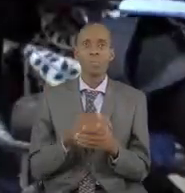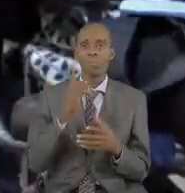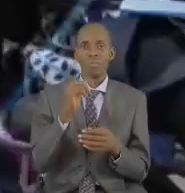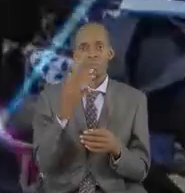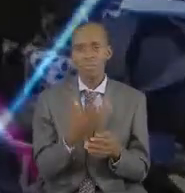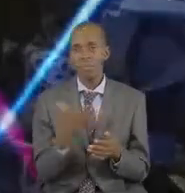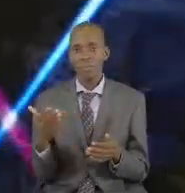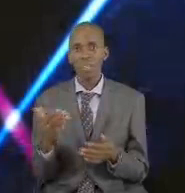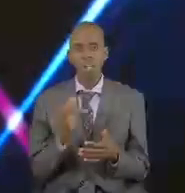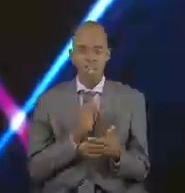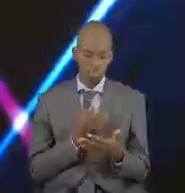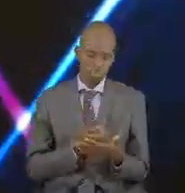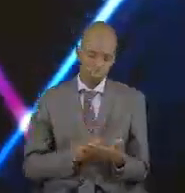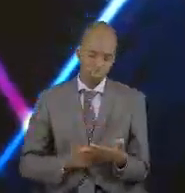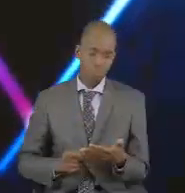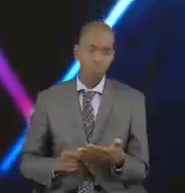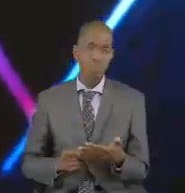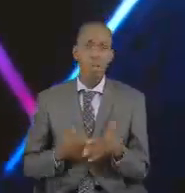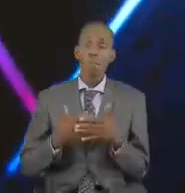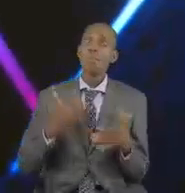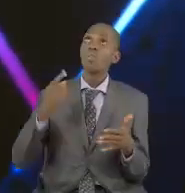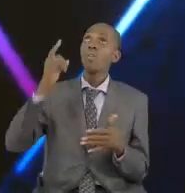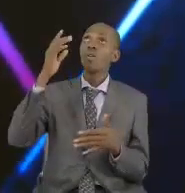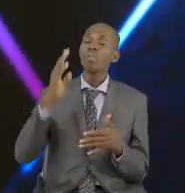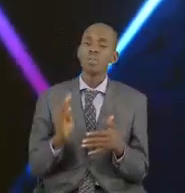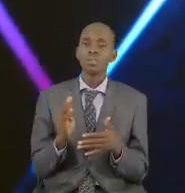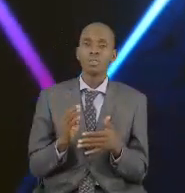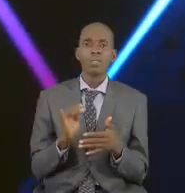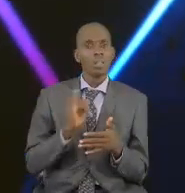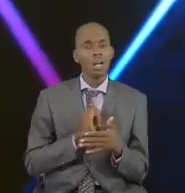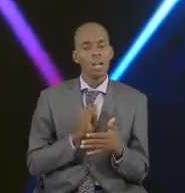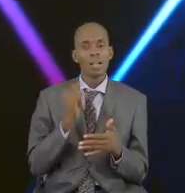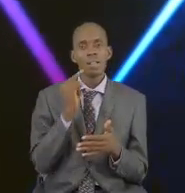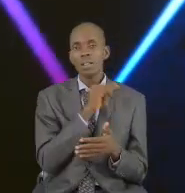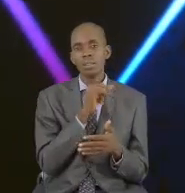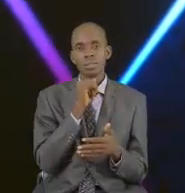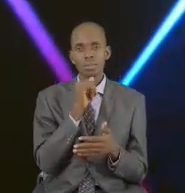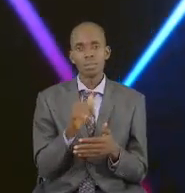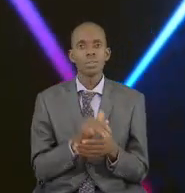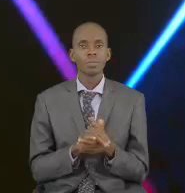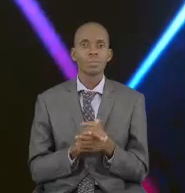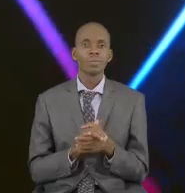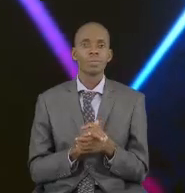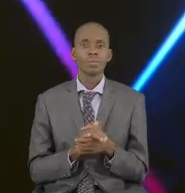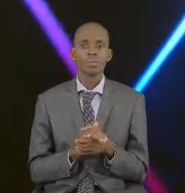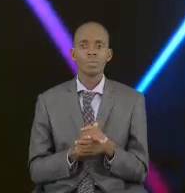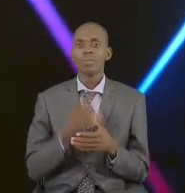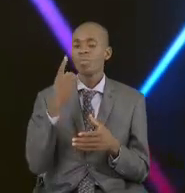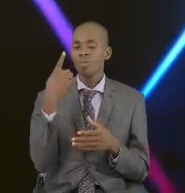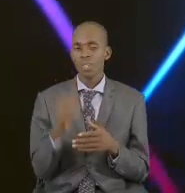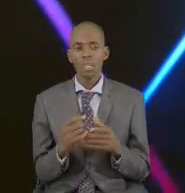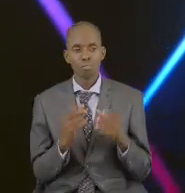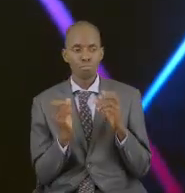I write before God, I lie not. The charge